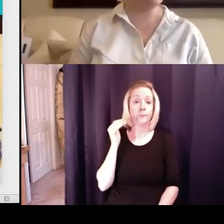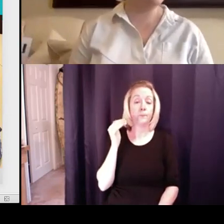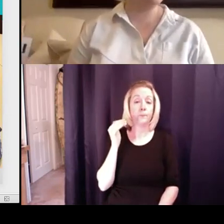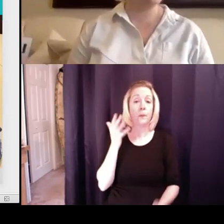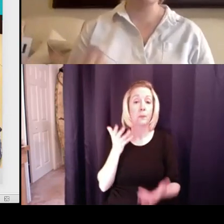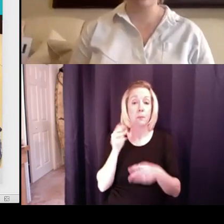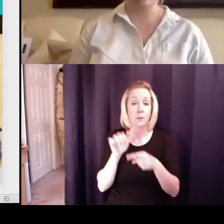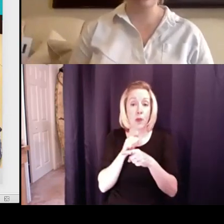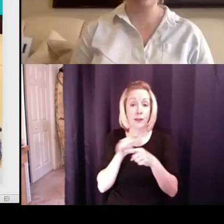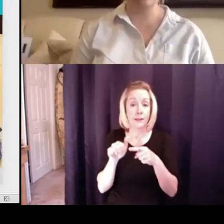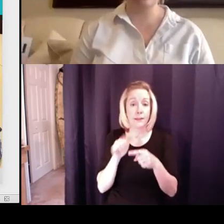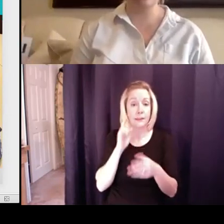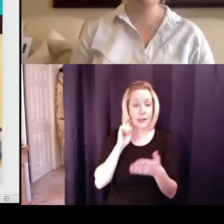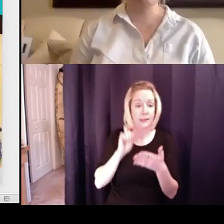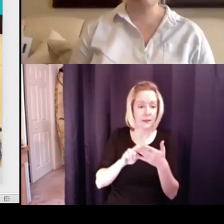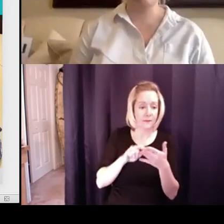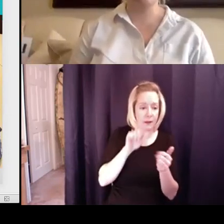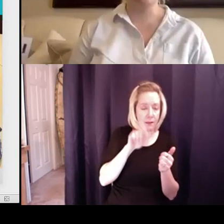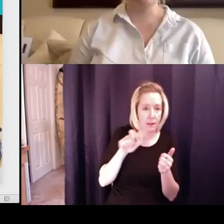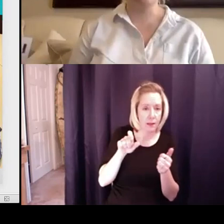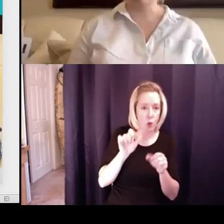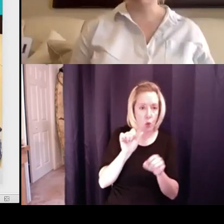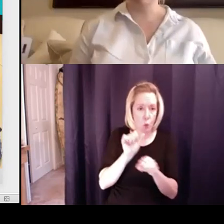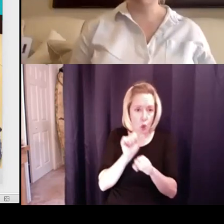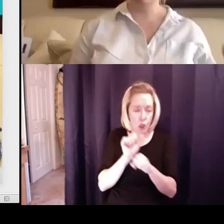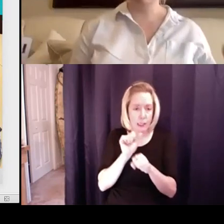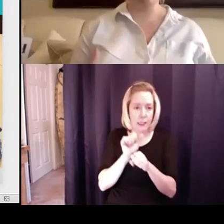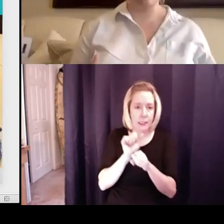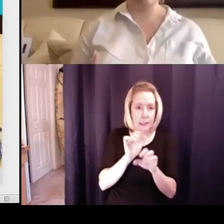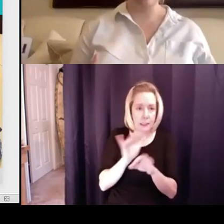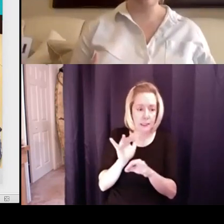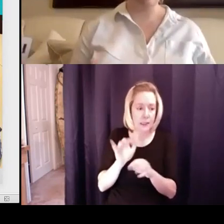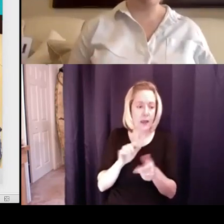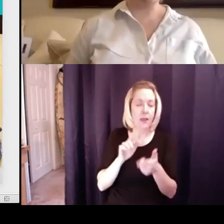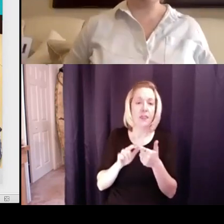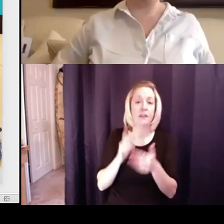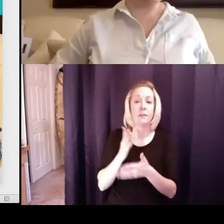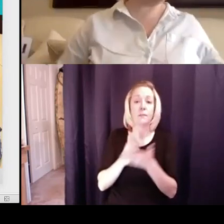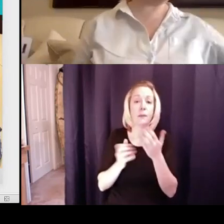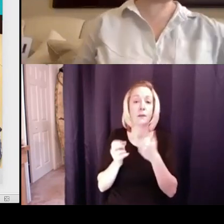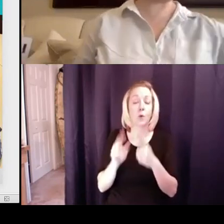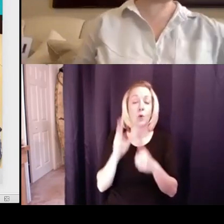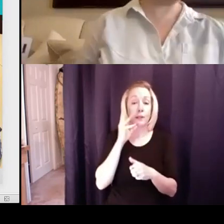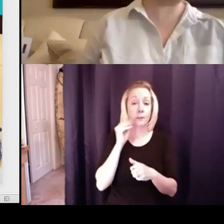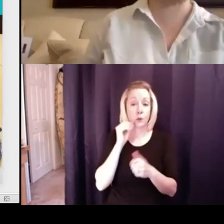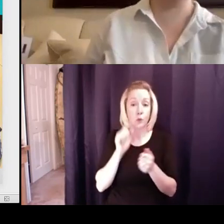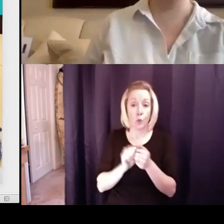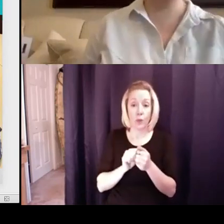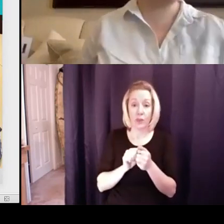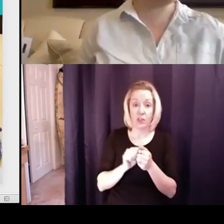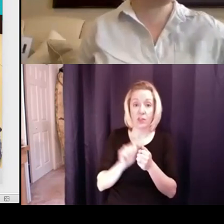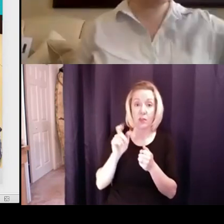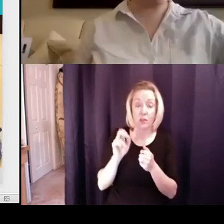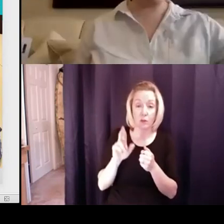letter sound. And then maybe we want to do some hands-on experience with the letter, right? So